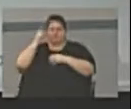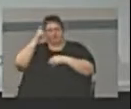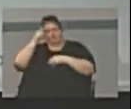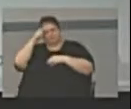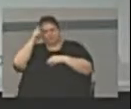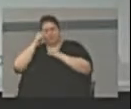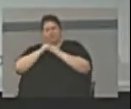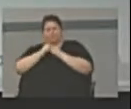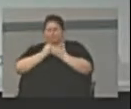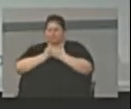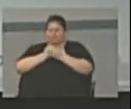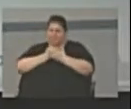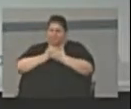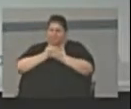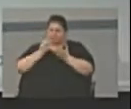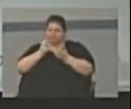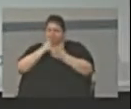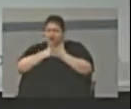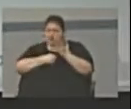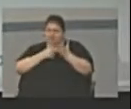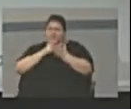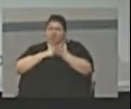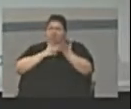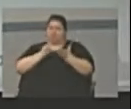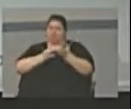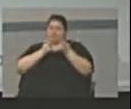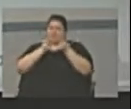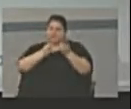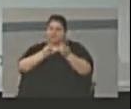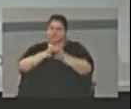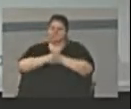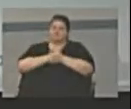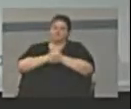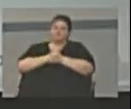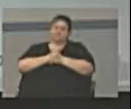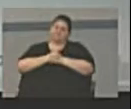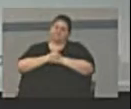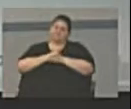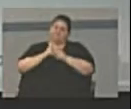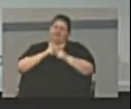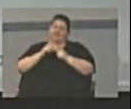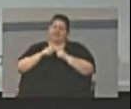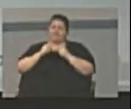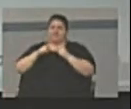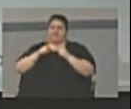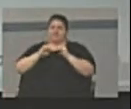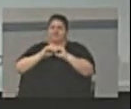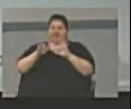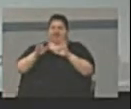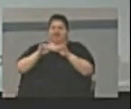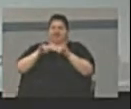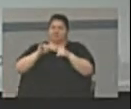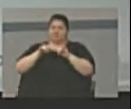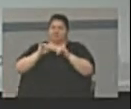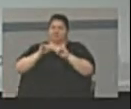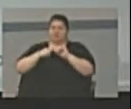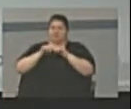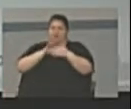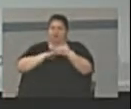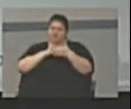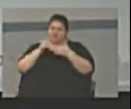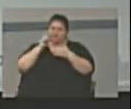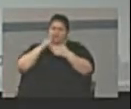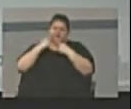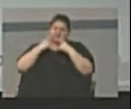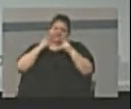the things that we're recommending, as well as who's responsible for those. And then a clear, measurable metric for success. We want to be able to